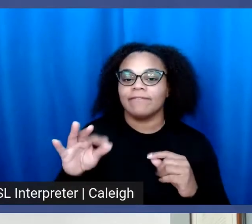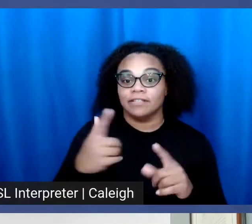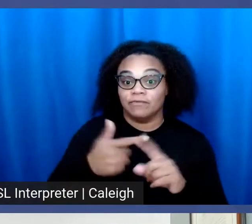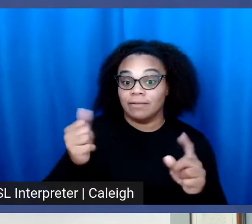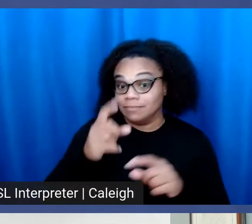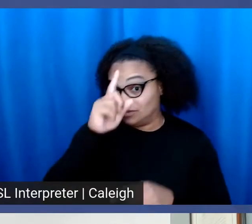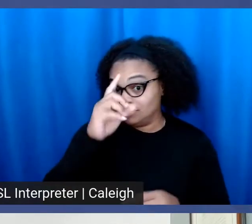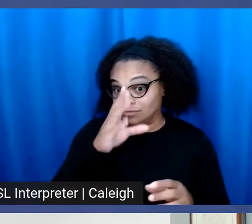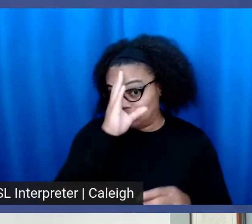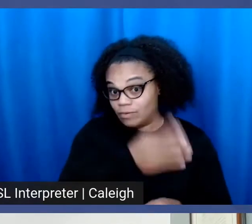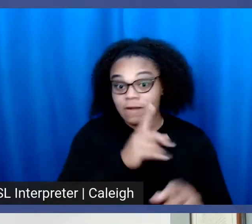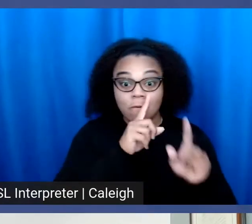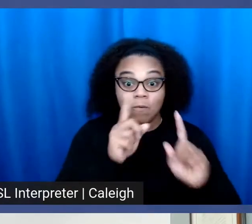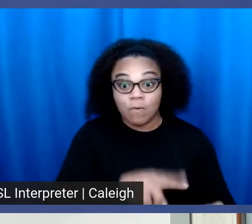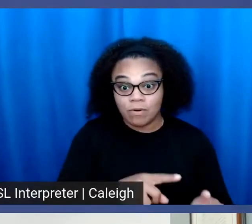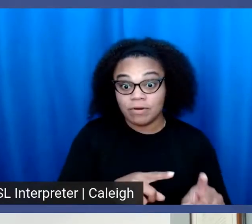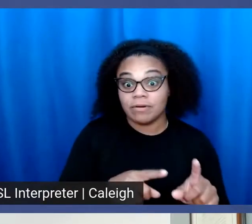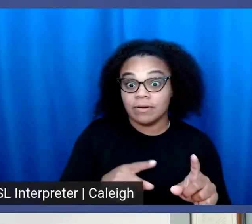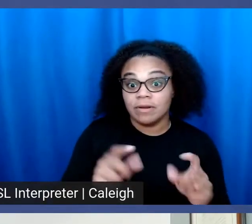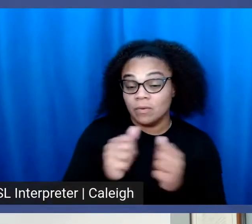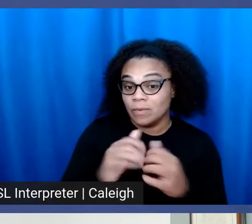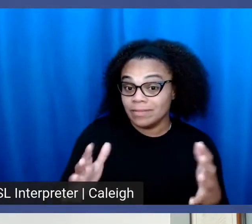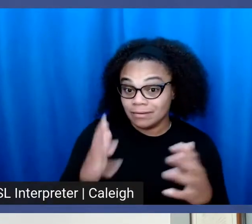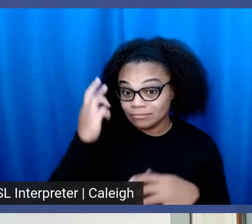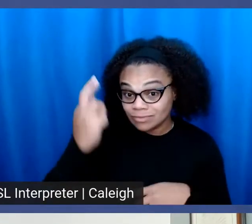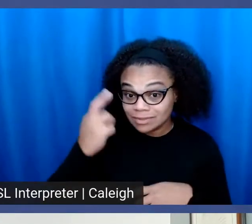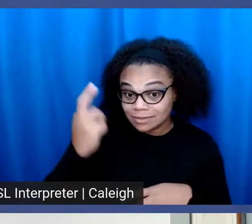I think the case is implicated.